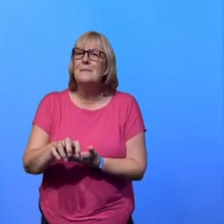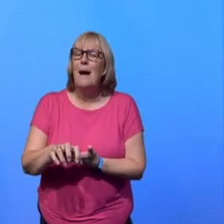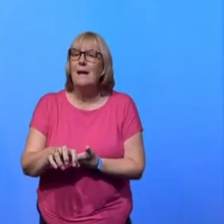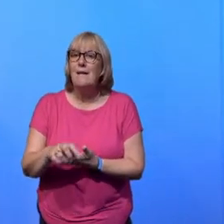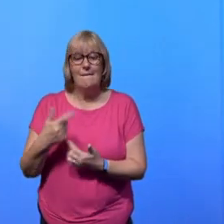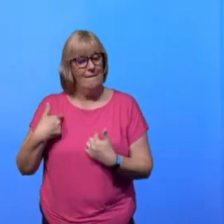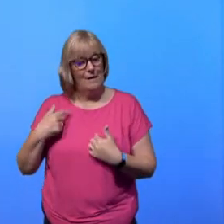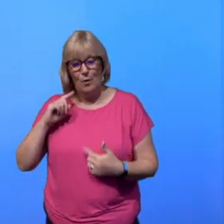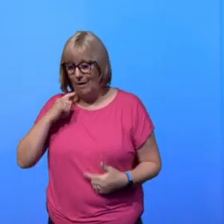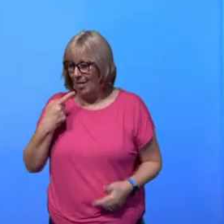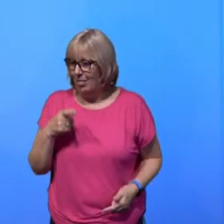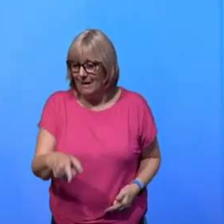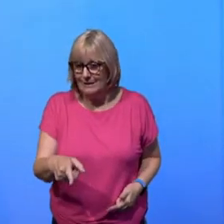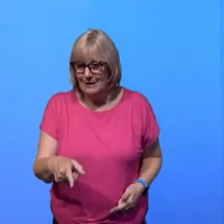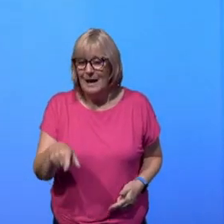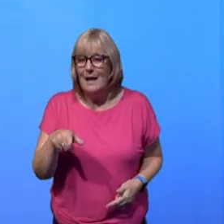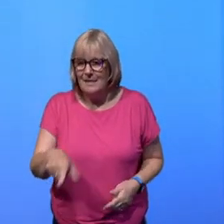kill you.